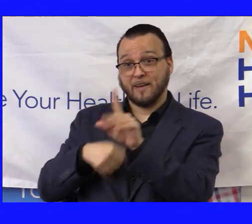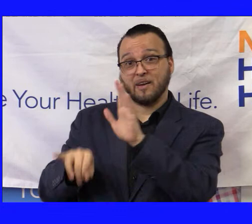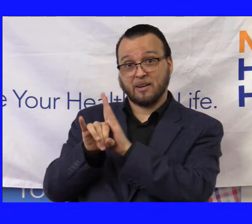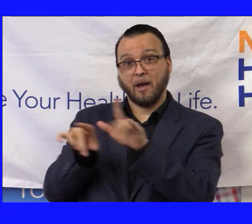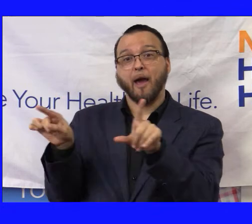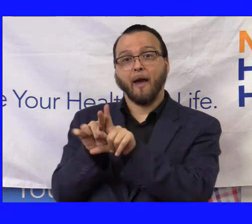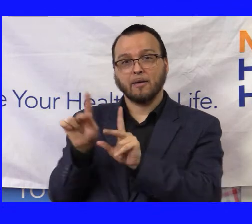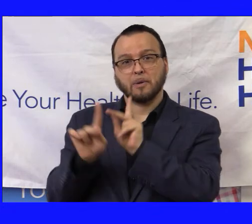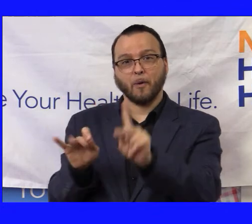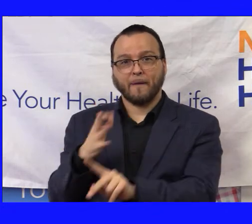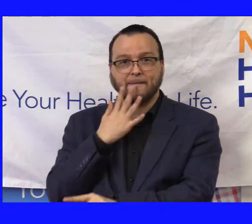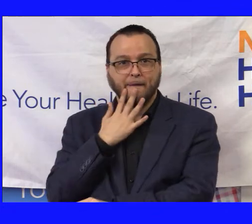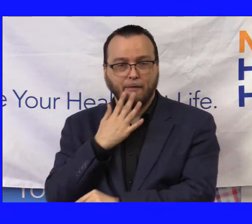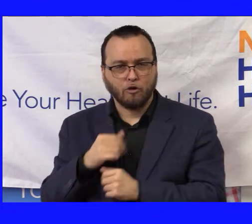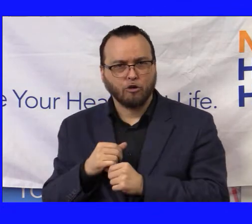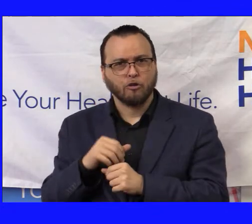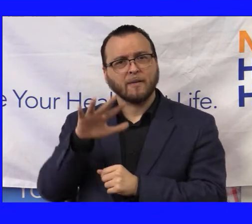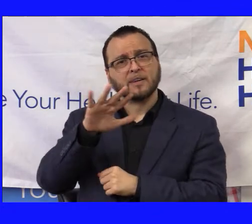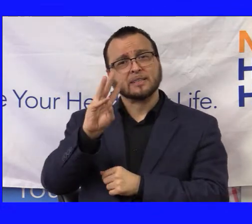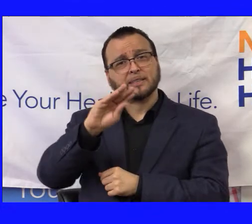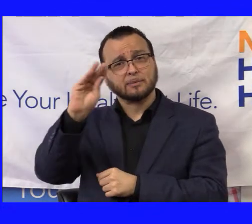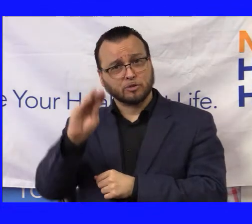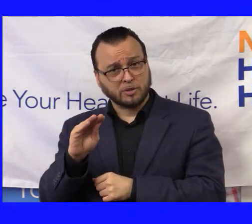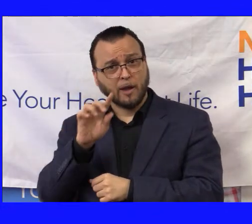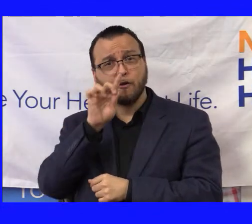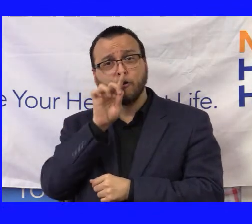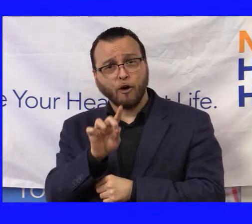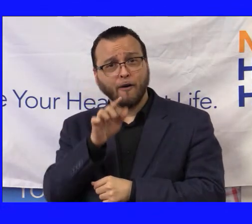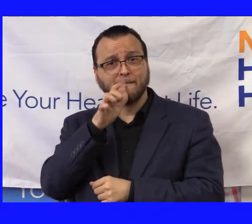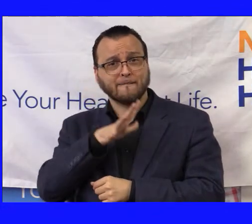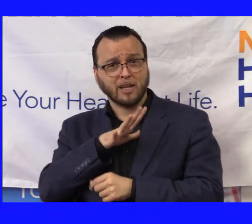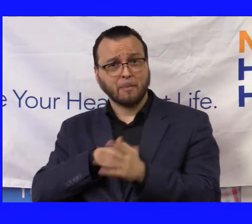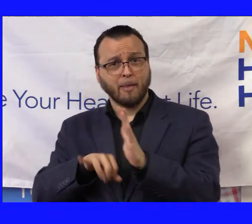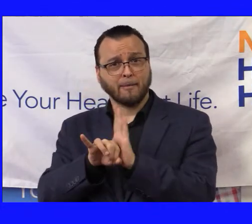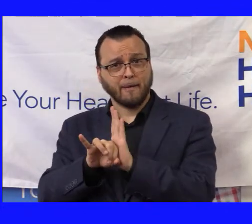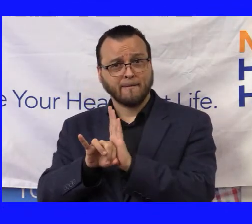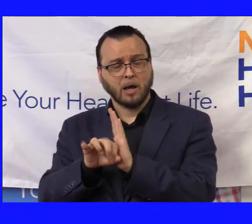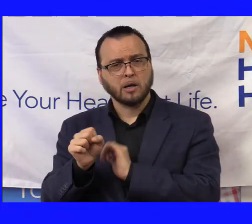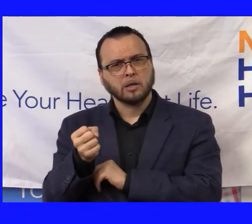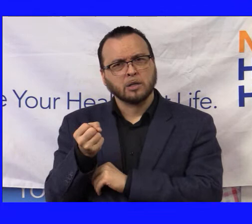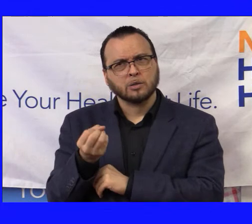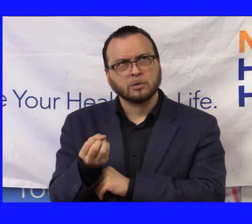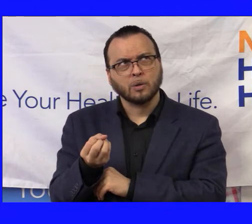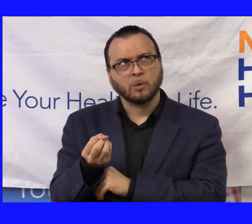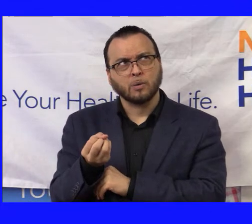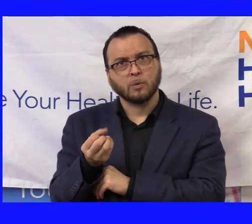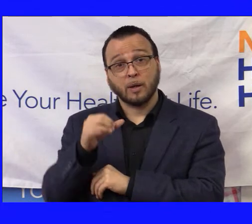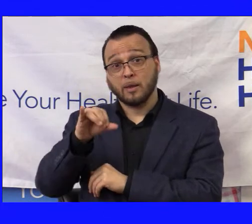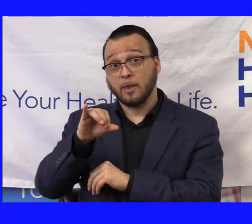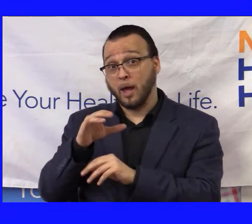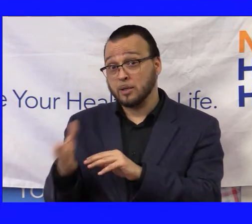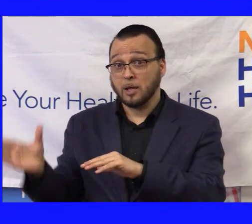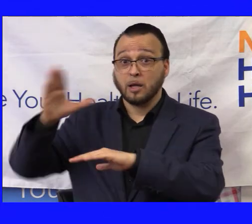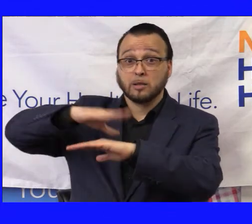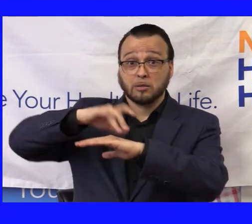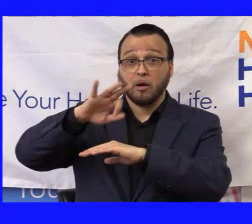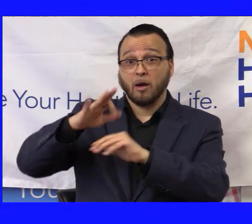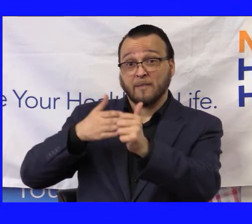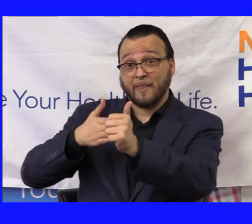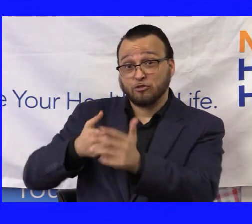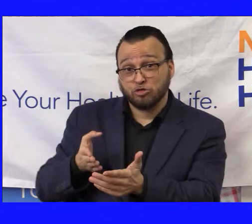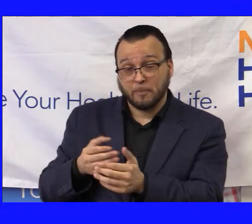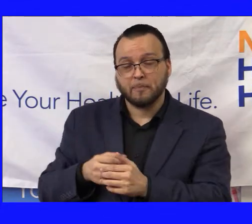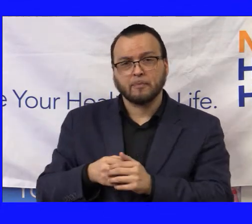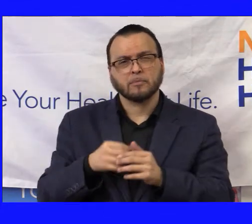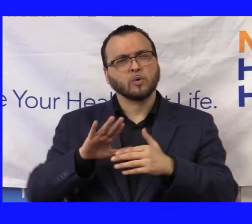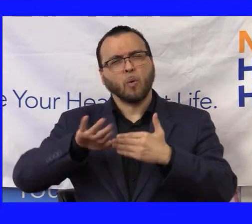of color, and 56% are female identified. So that's in addition to the leadership. So all